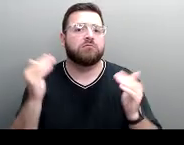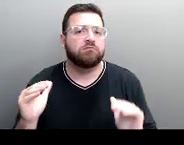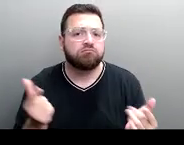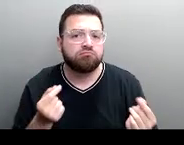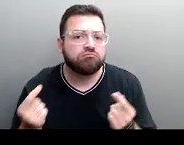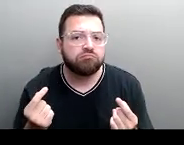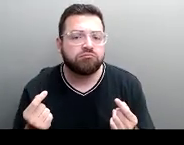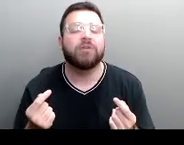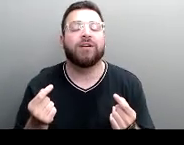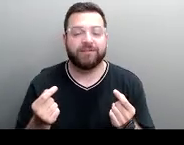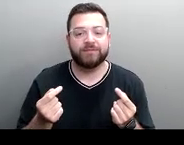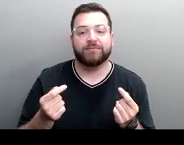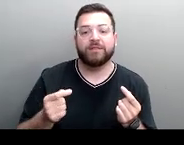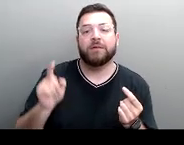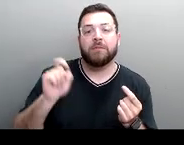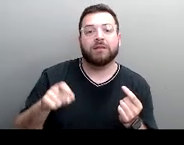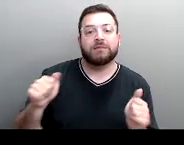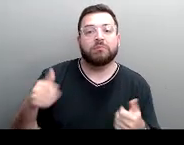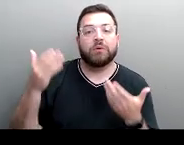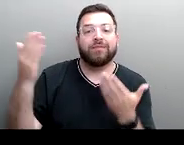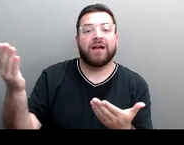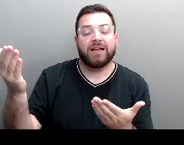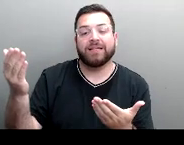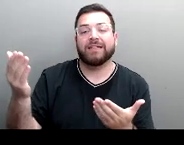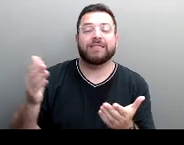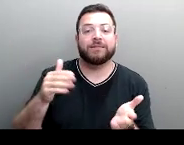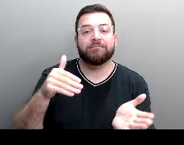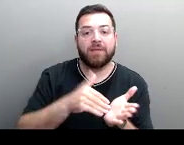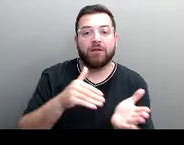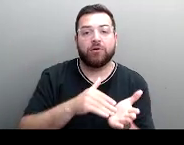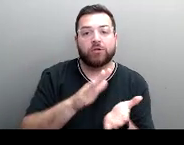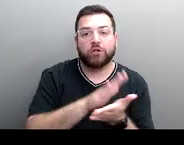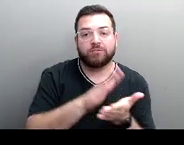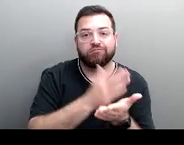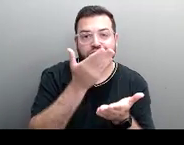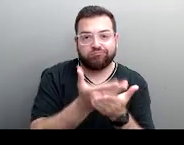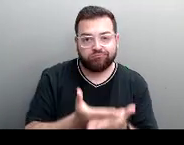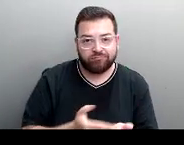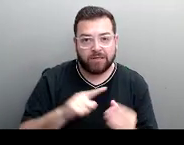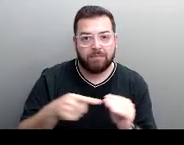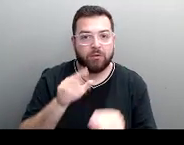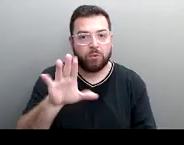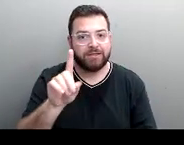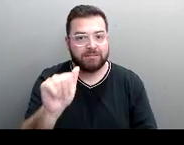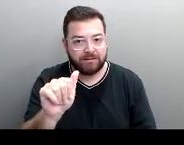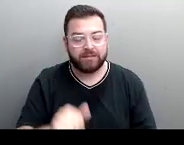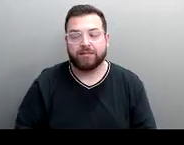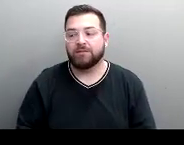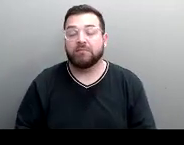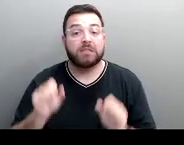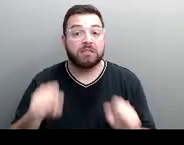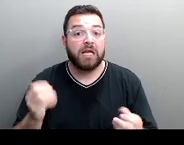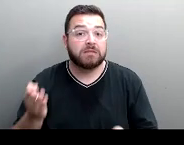accommodations is to provide medical documentation. So this can be a